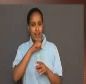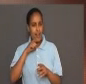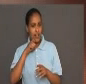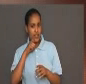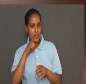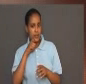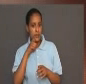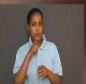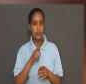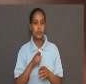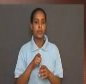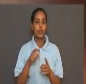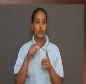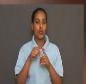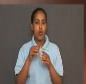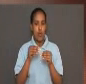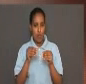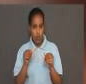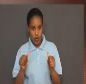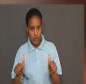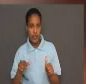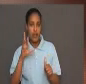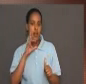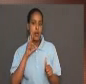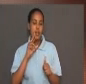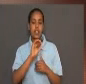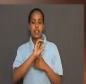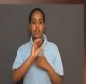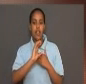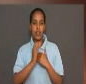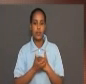brittle state to a molten, rubbery state.